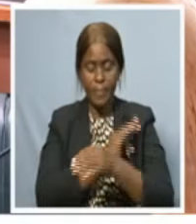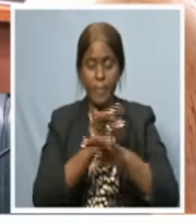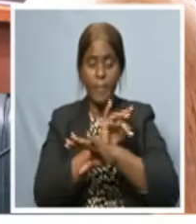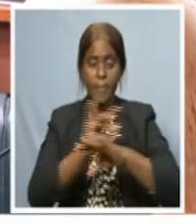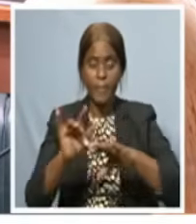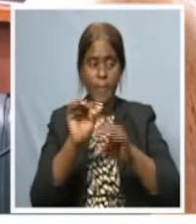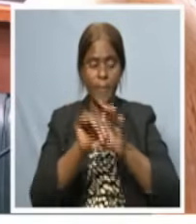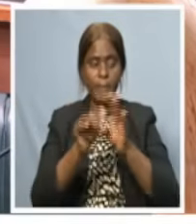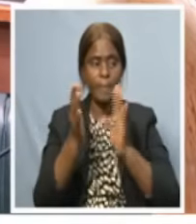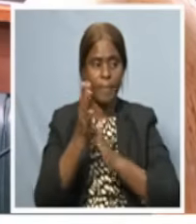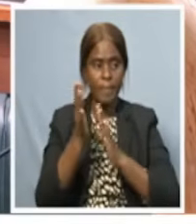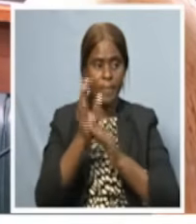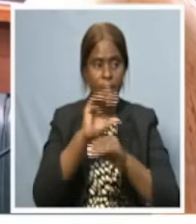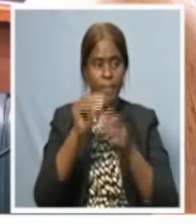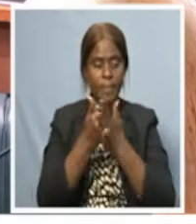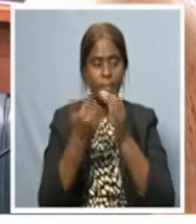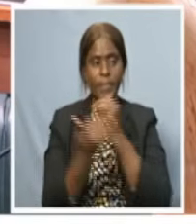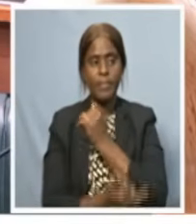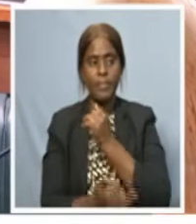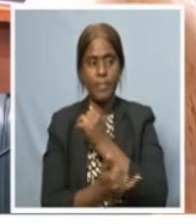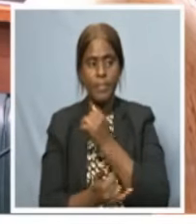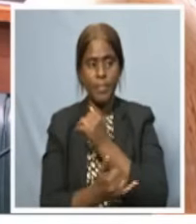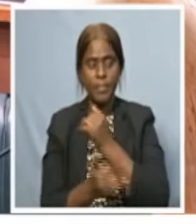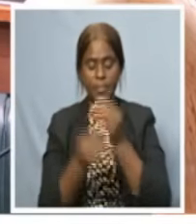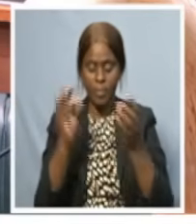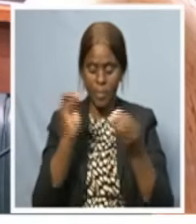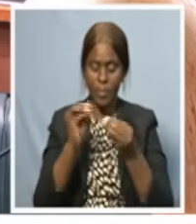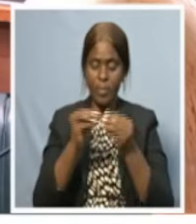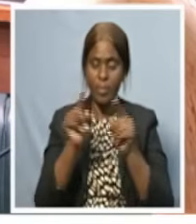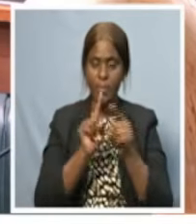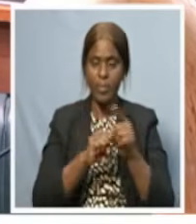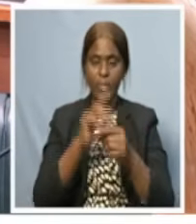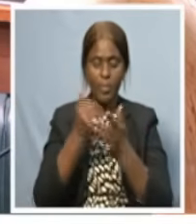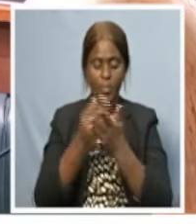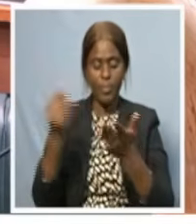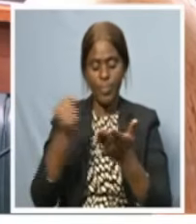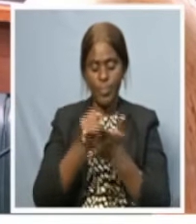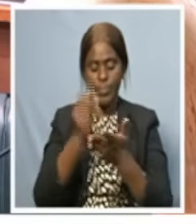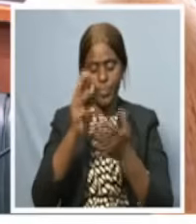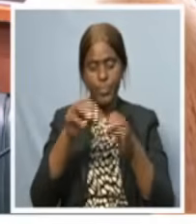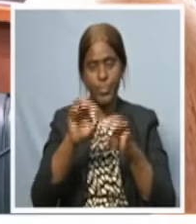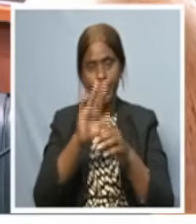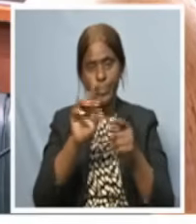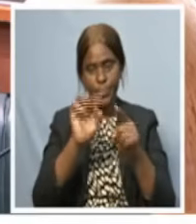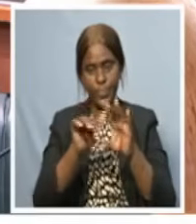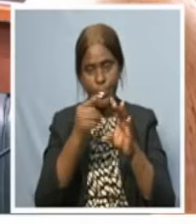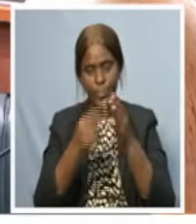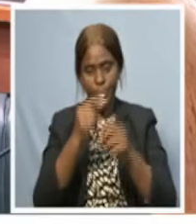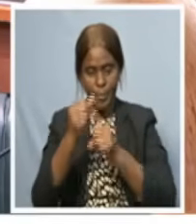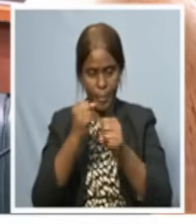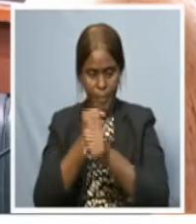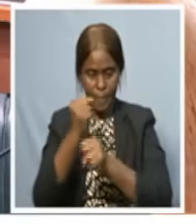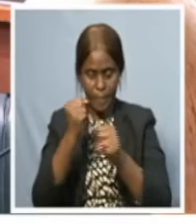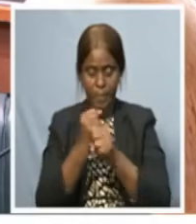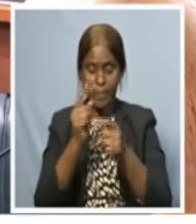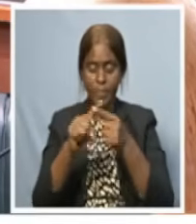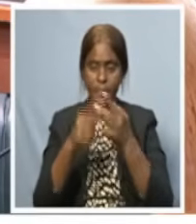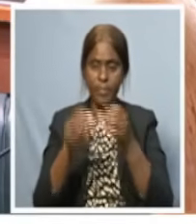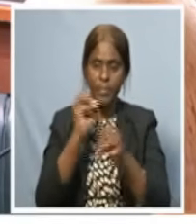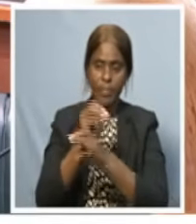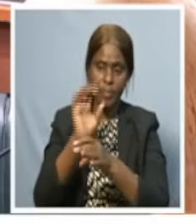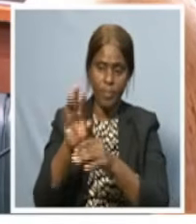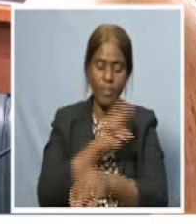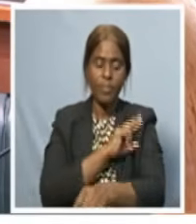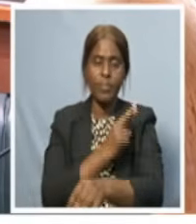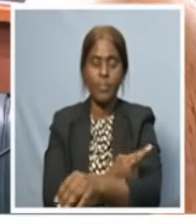in schools across the country. Further, recruitment will continue in subsequent years, subject to the